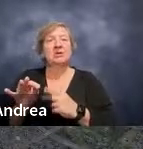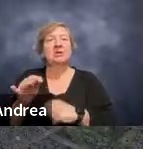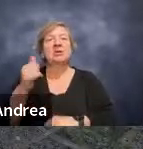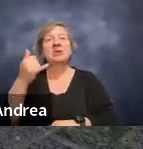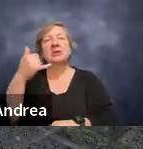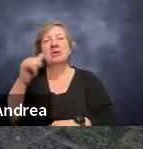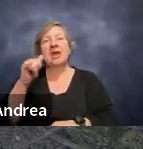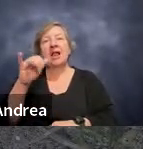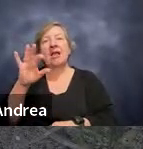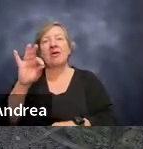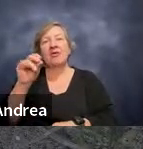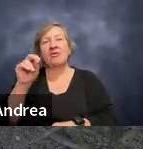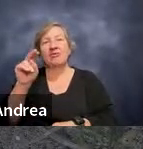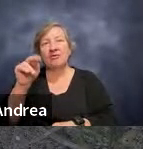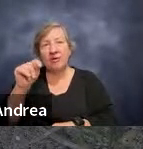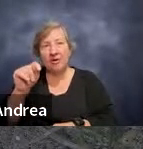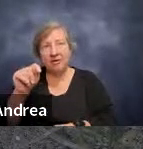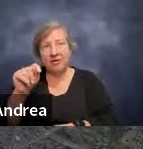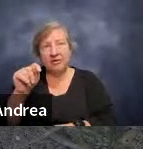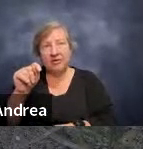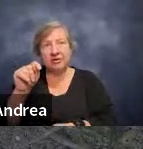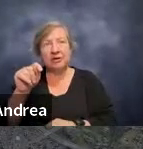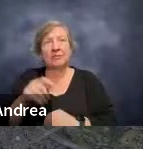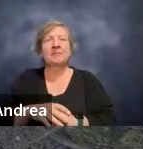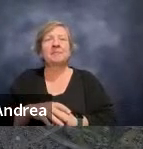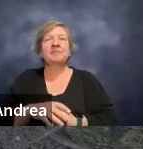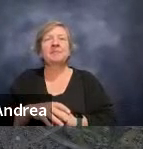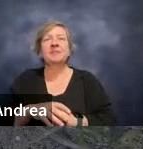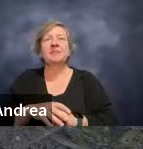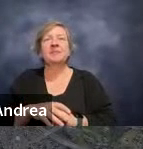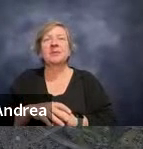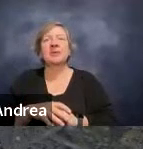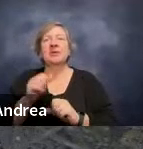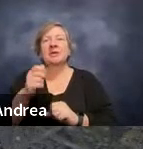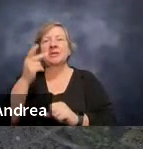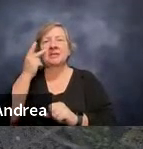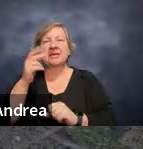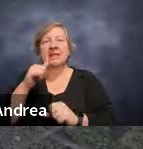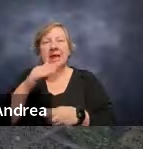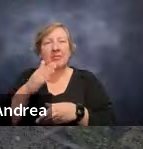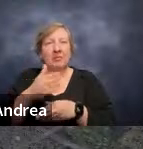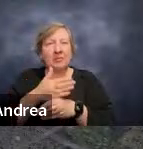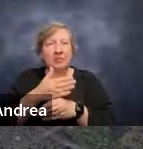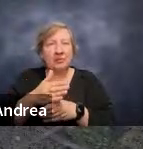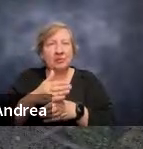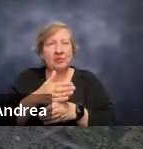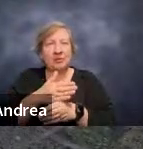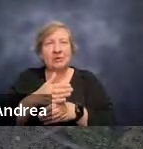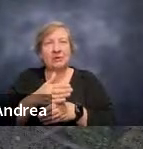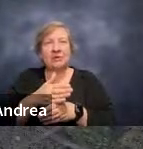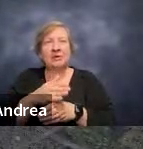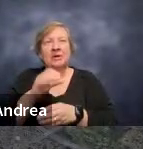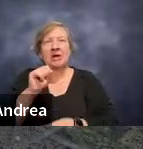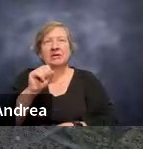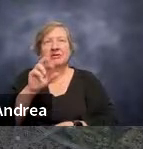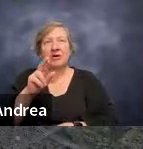so it's just right down there between the SR14 interchange